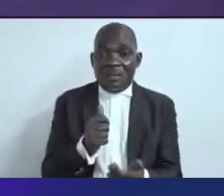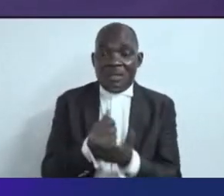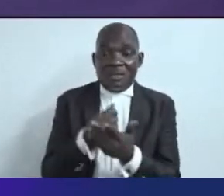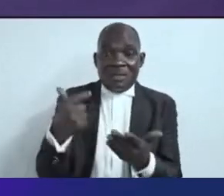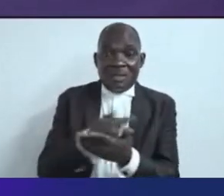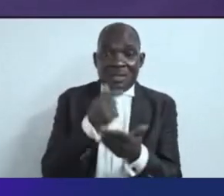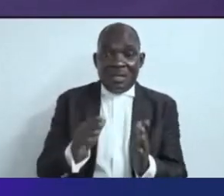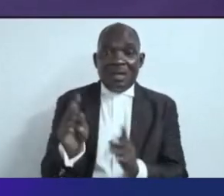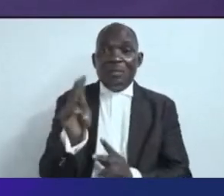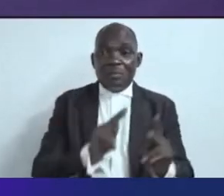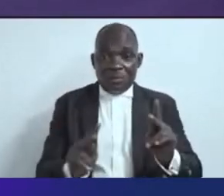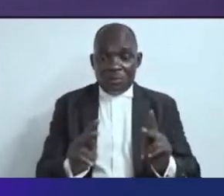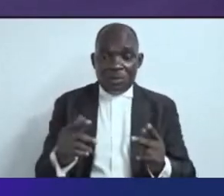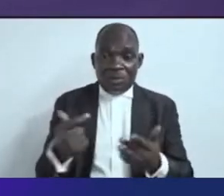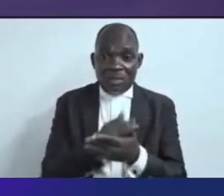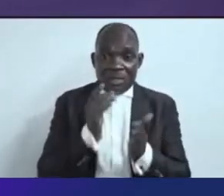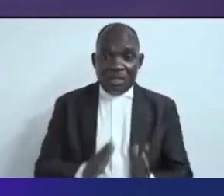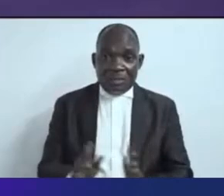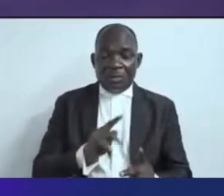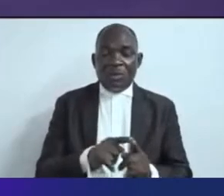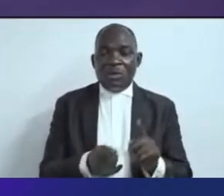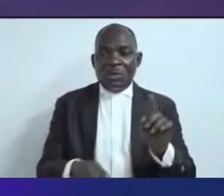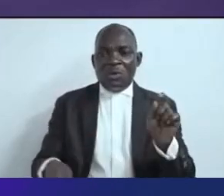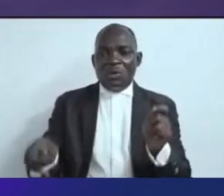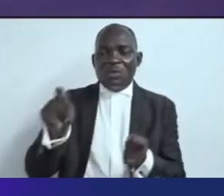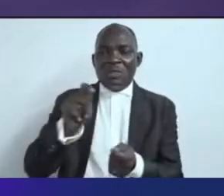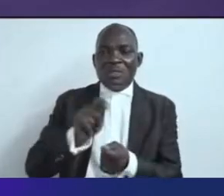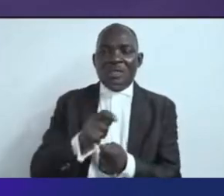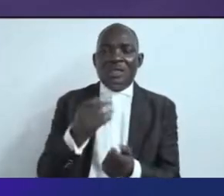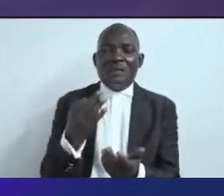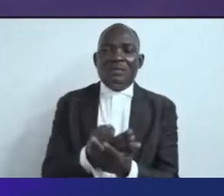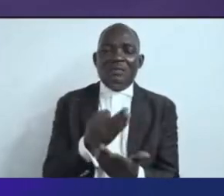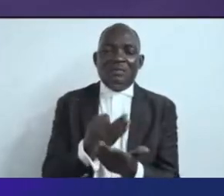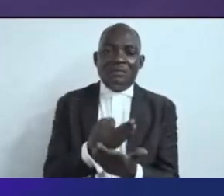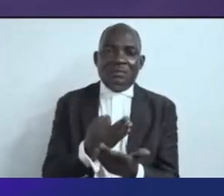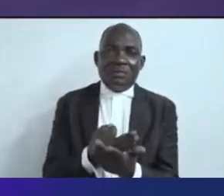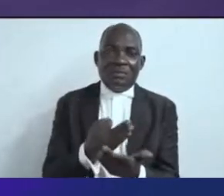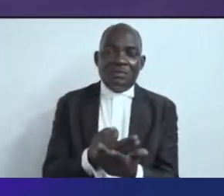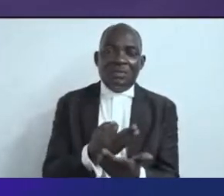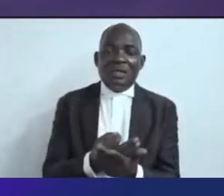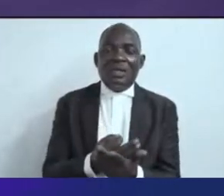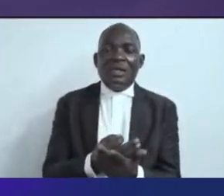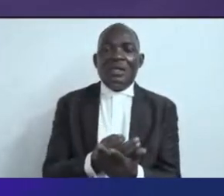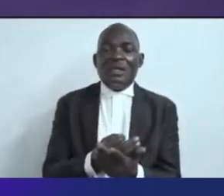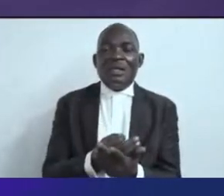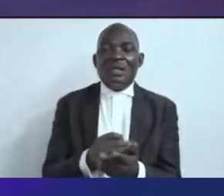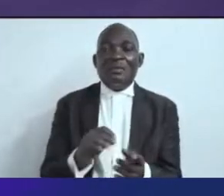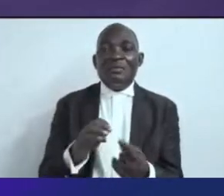Ghanaian residents to diversify their financial portfolios.